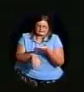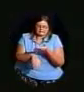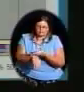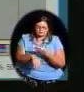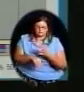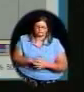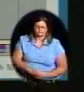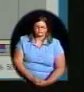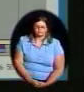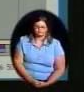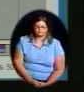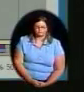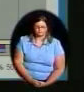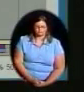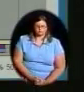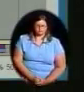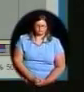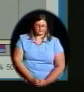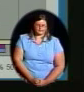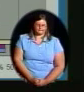factor.